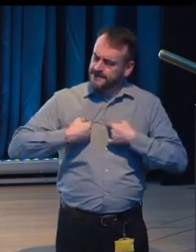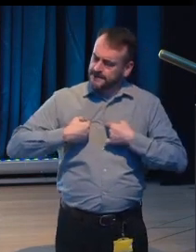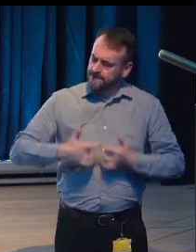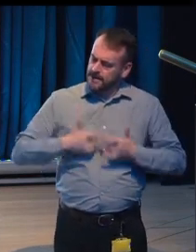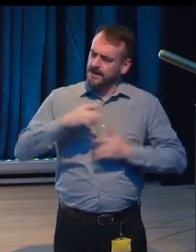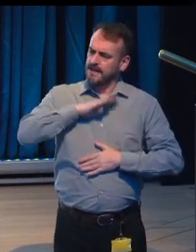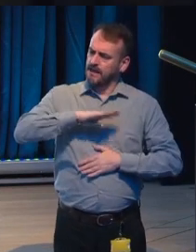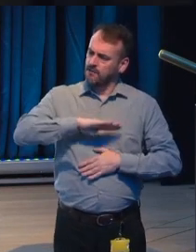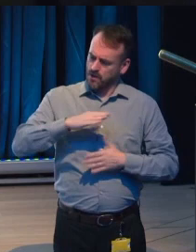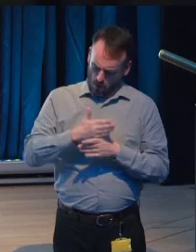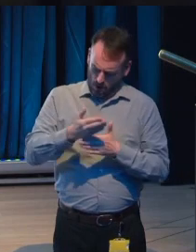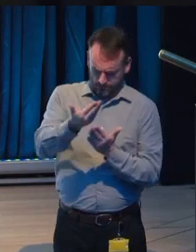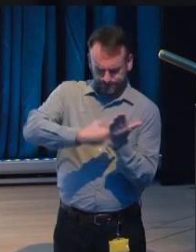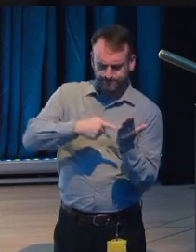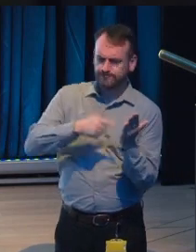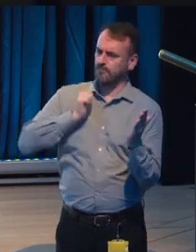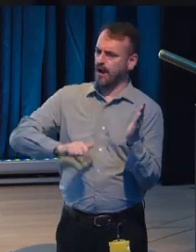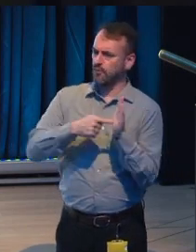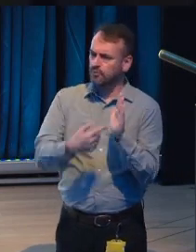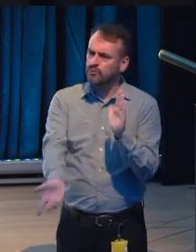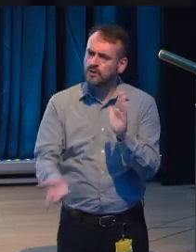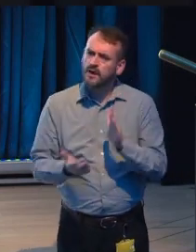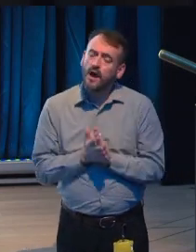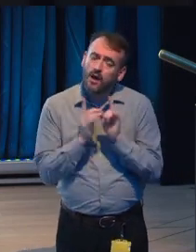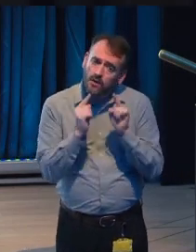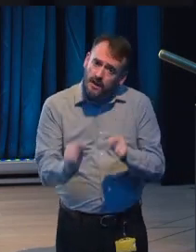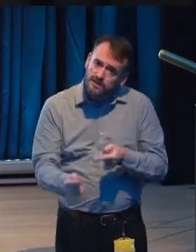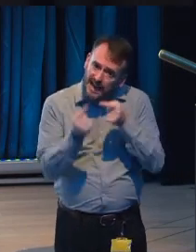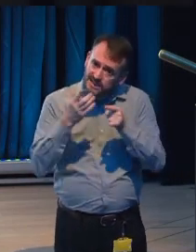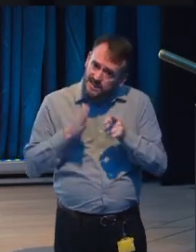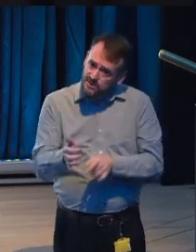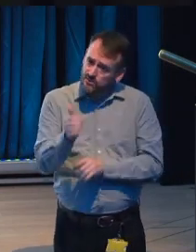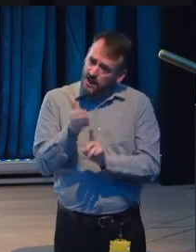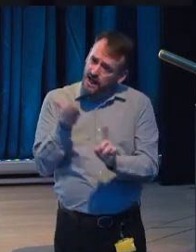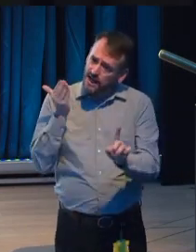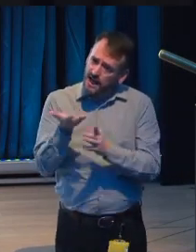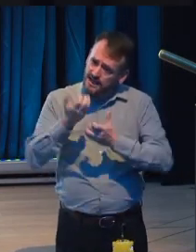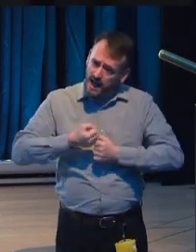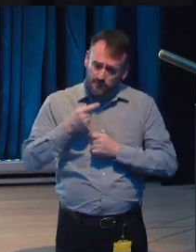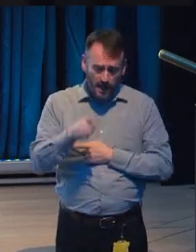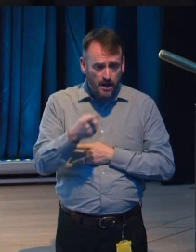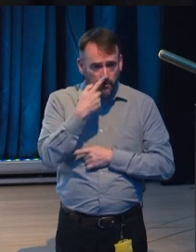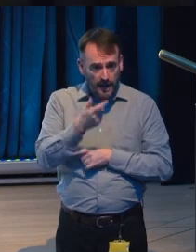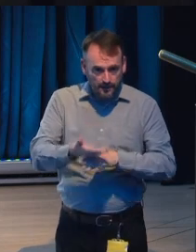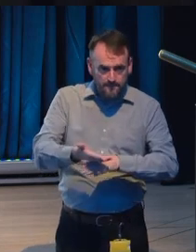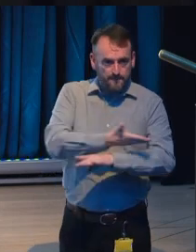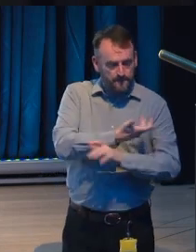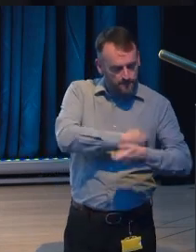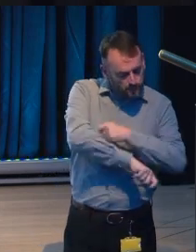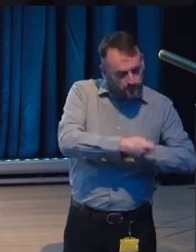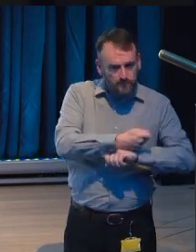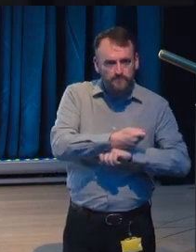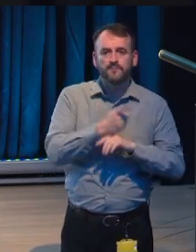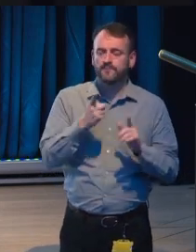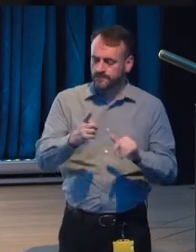work. But it's important to recognise the challenge involved and to be proactive about it where you can. So if,